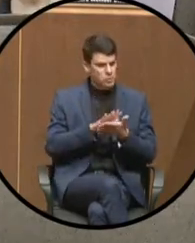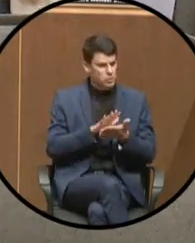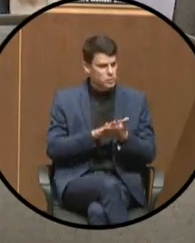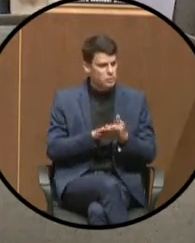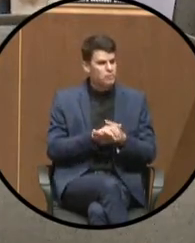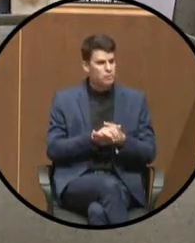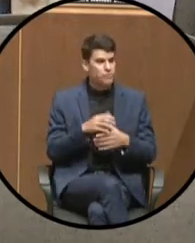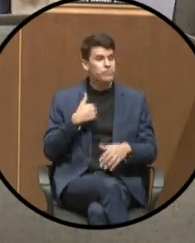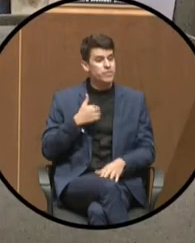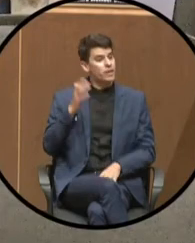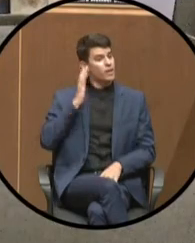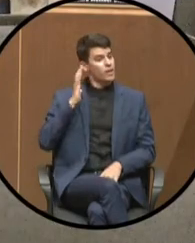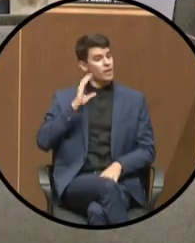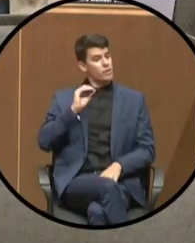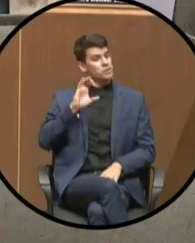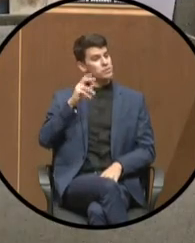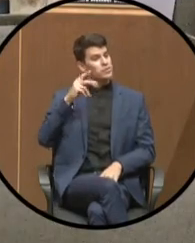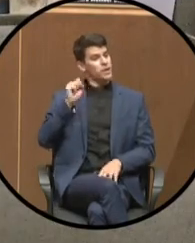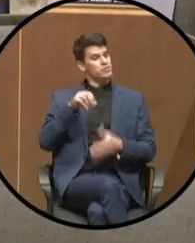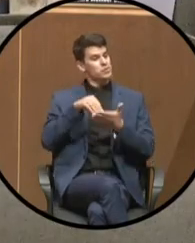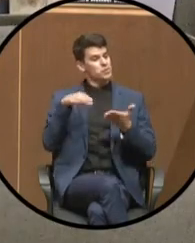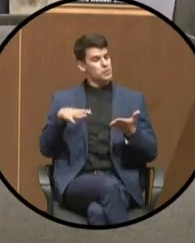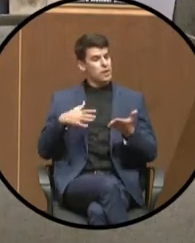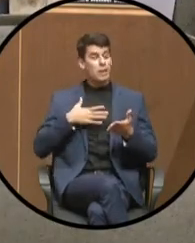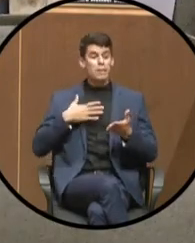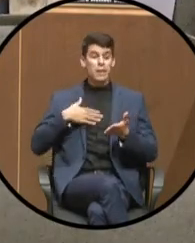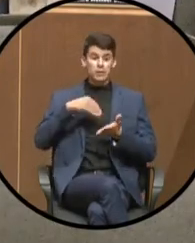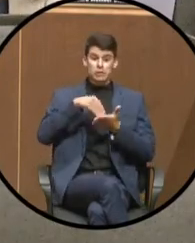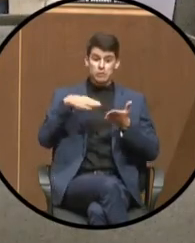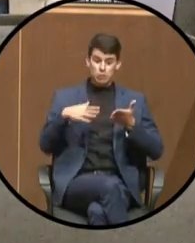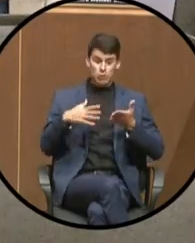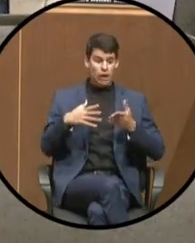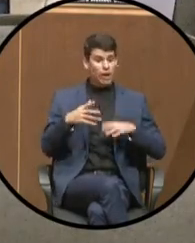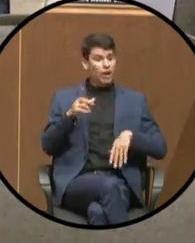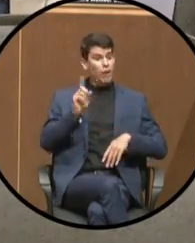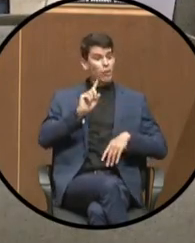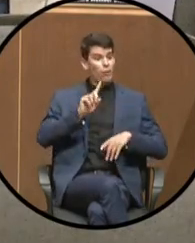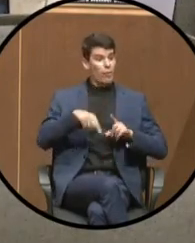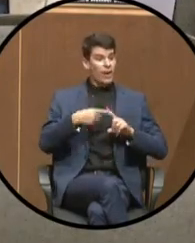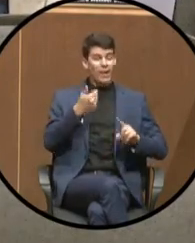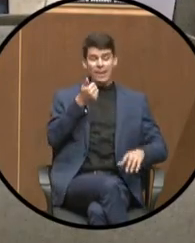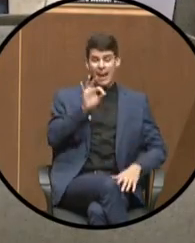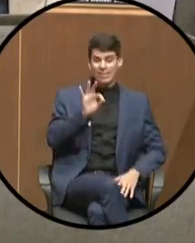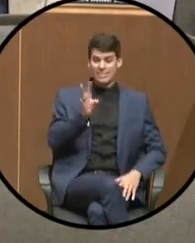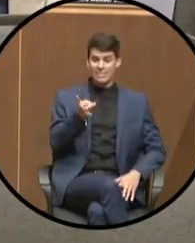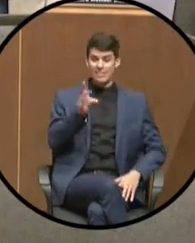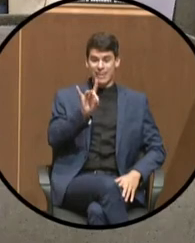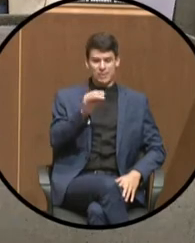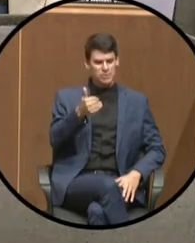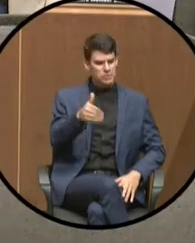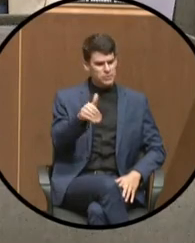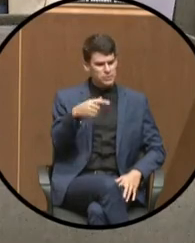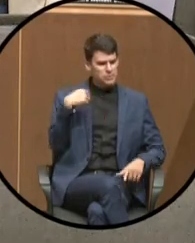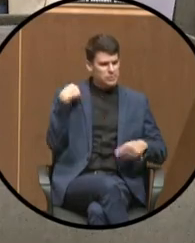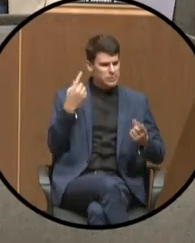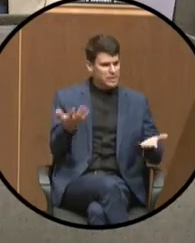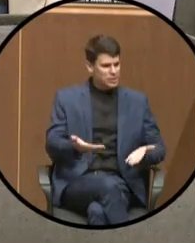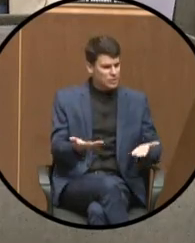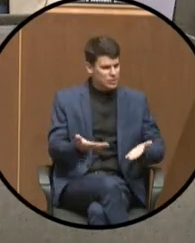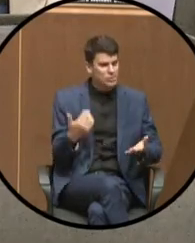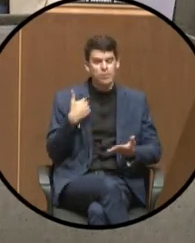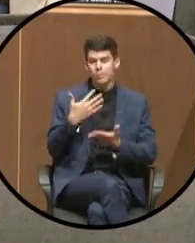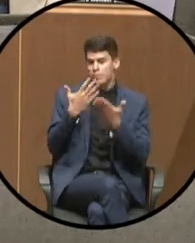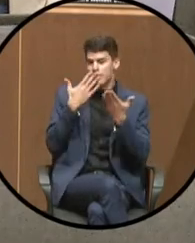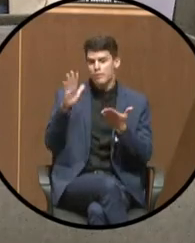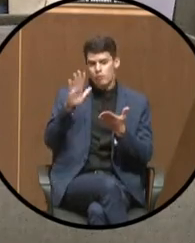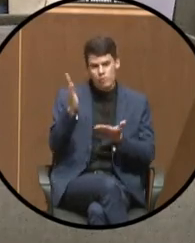am also a former OCPS student. My student number has the year 1978 in it, so I've been here for quite a while. Thank you all for your